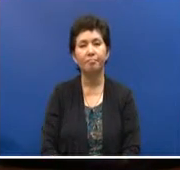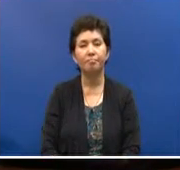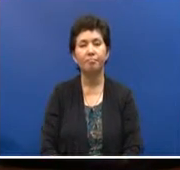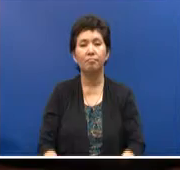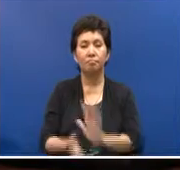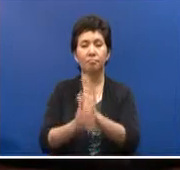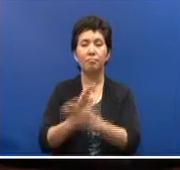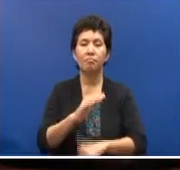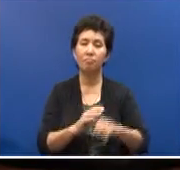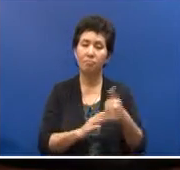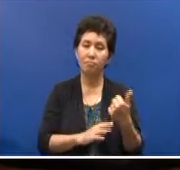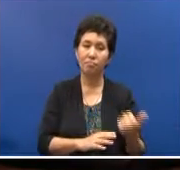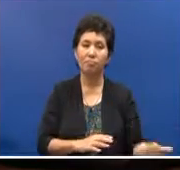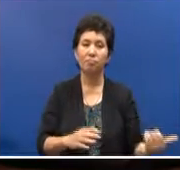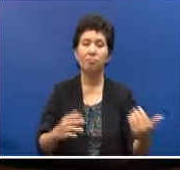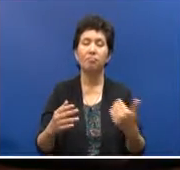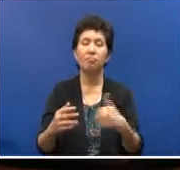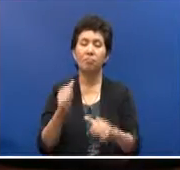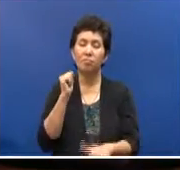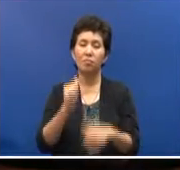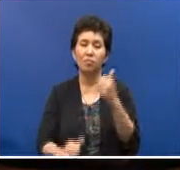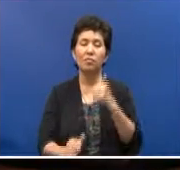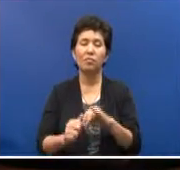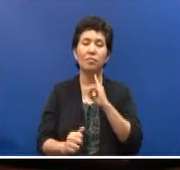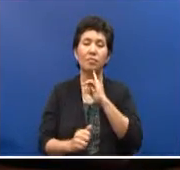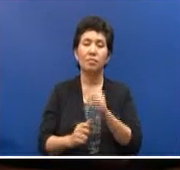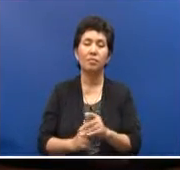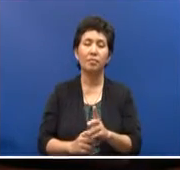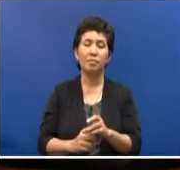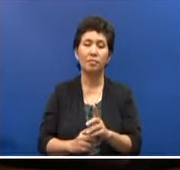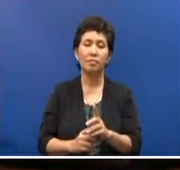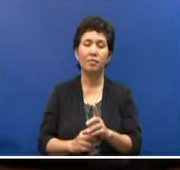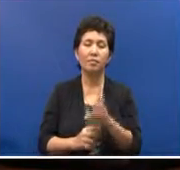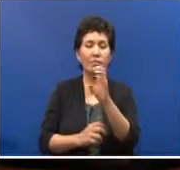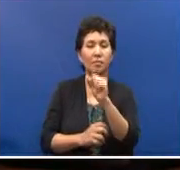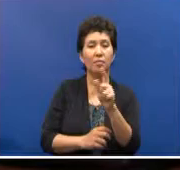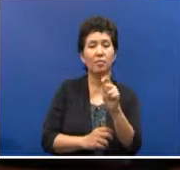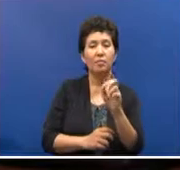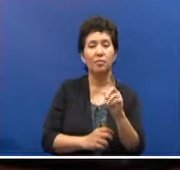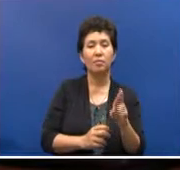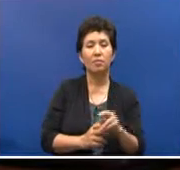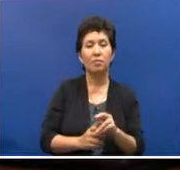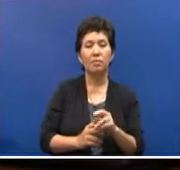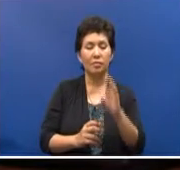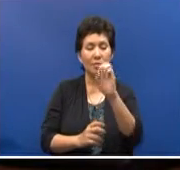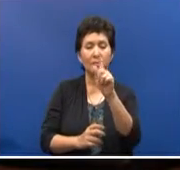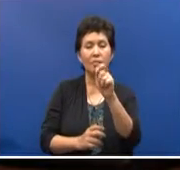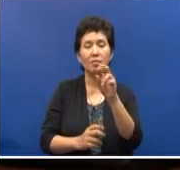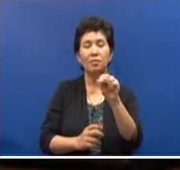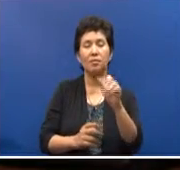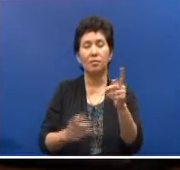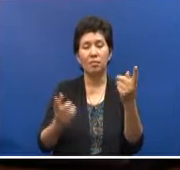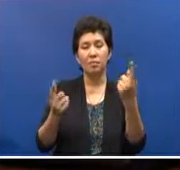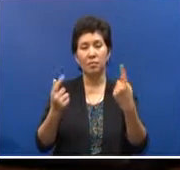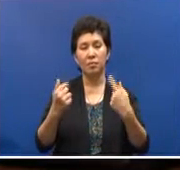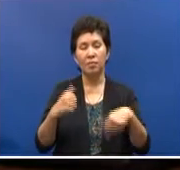Okay, the other one is which is due to stereotype. Okay, ethnic conflict arise due